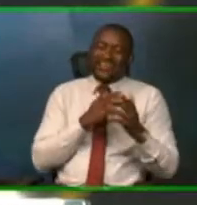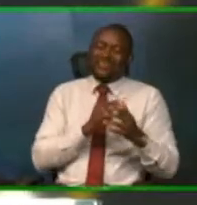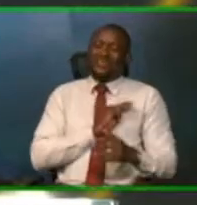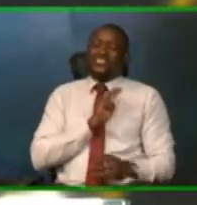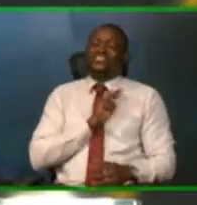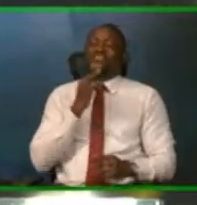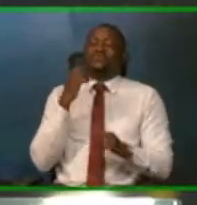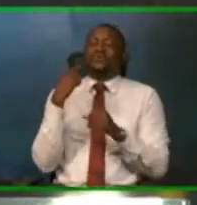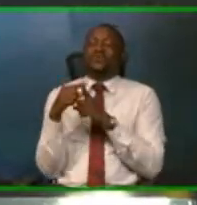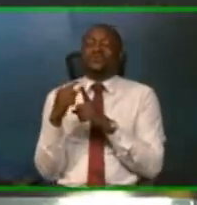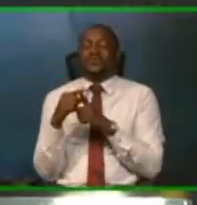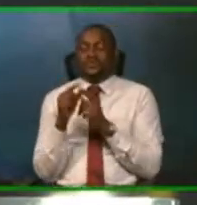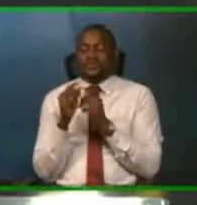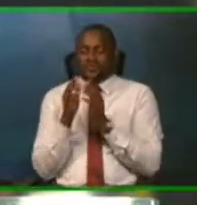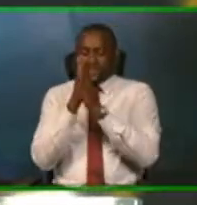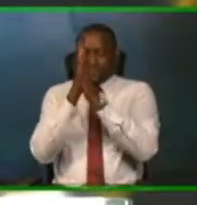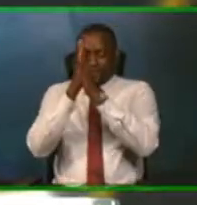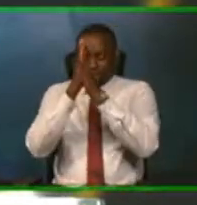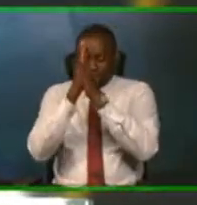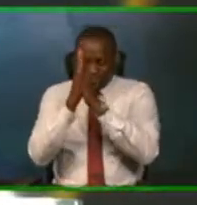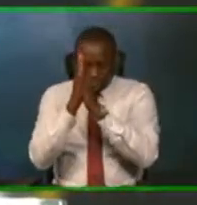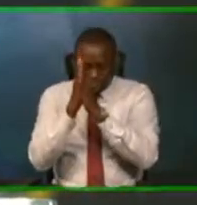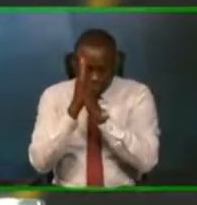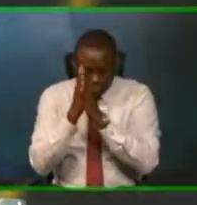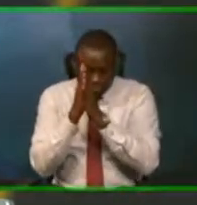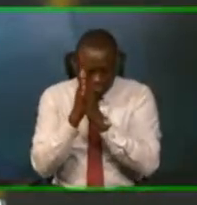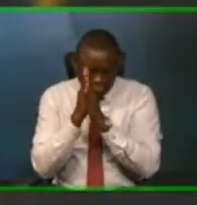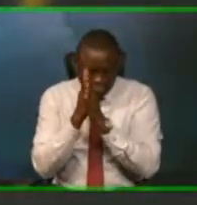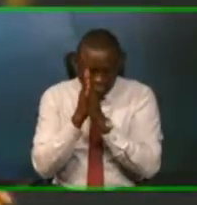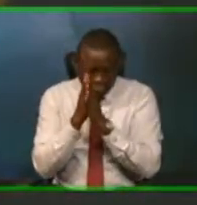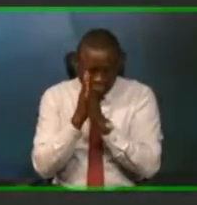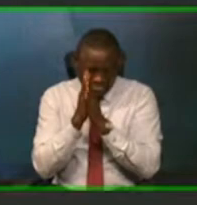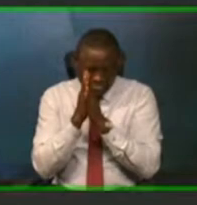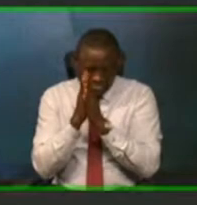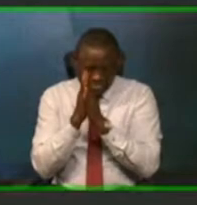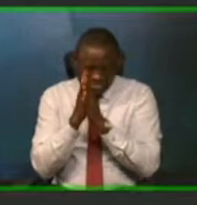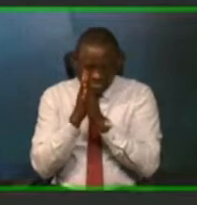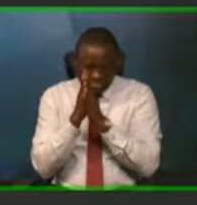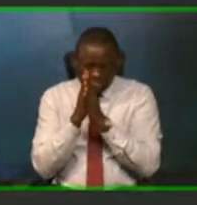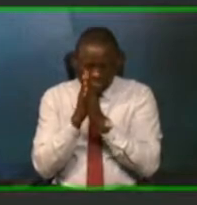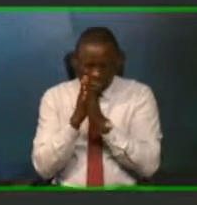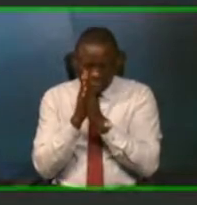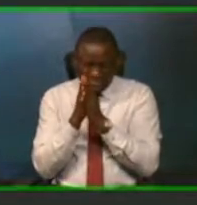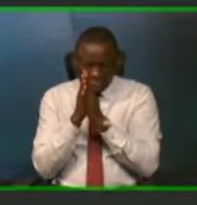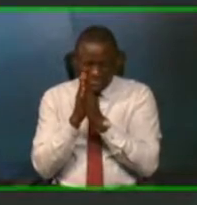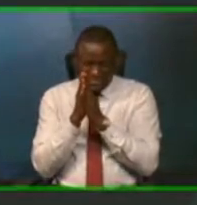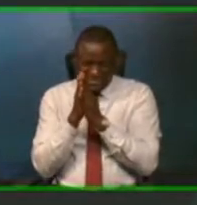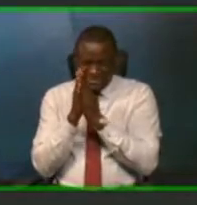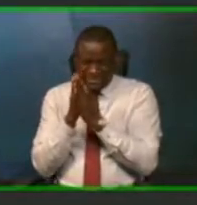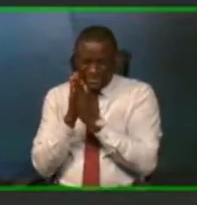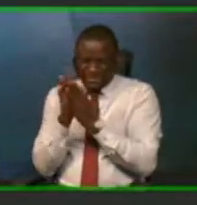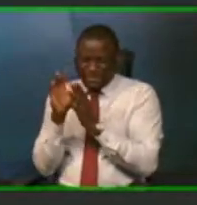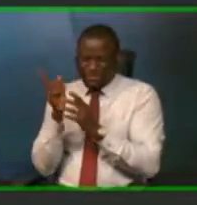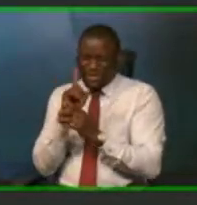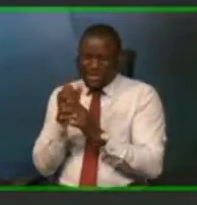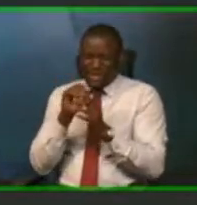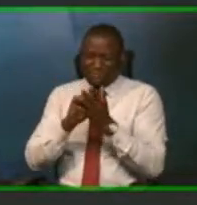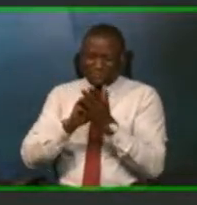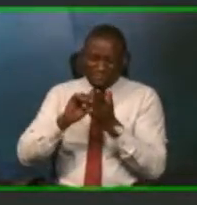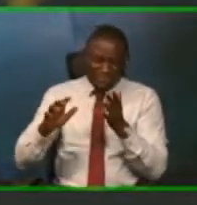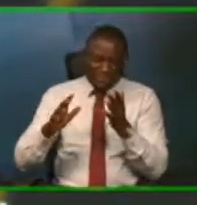of the word. Please lift your voice and pray. Let it be from the depth of your heart. Where I have de-emphasized